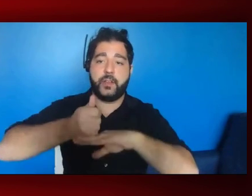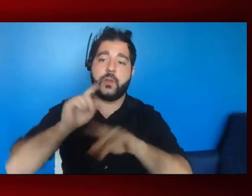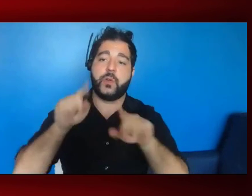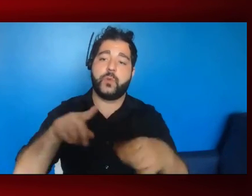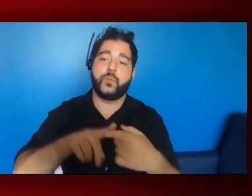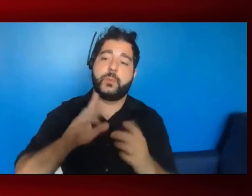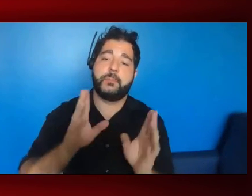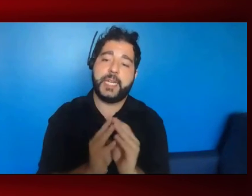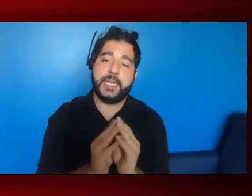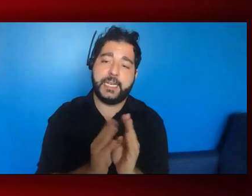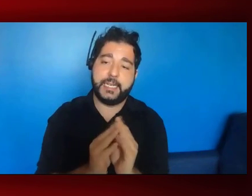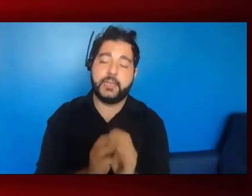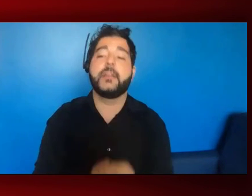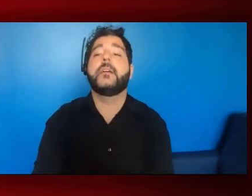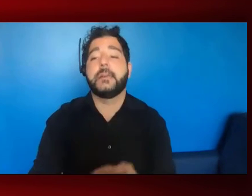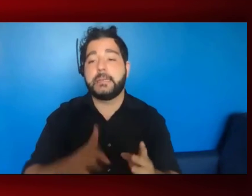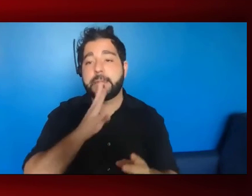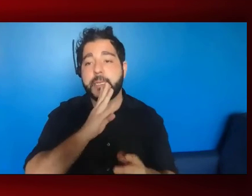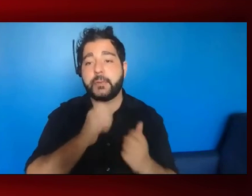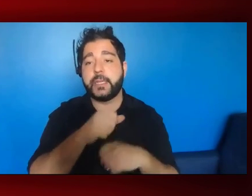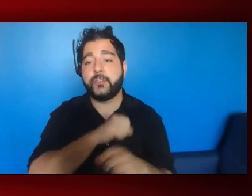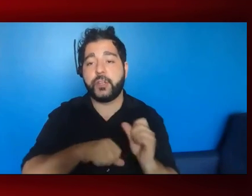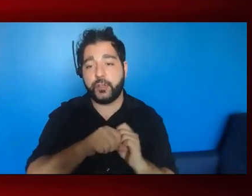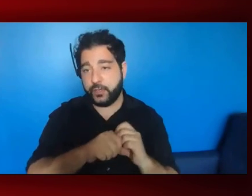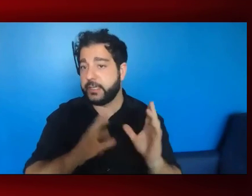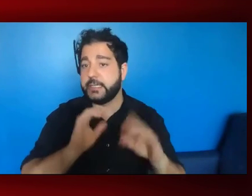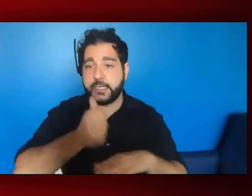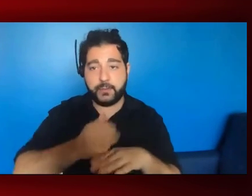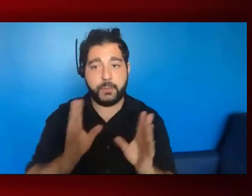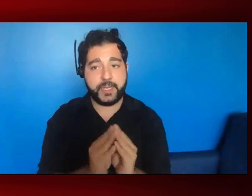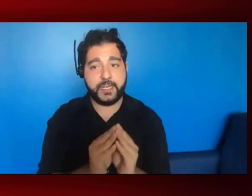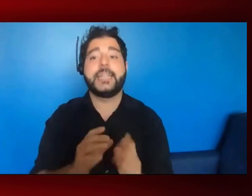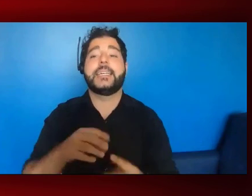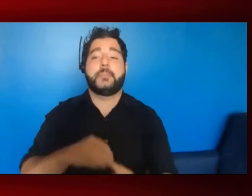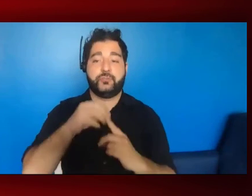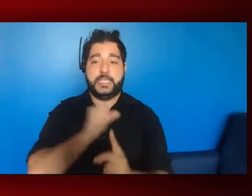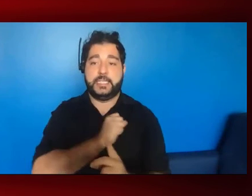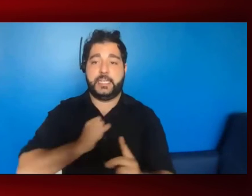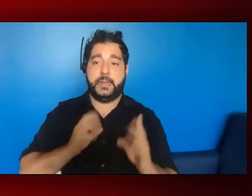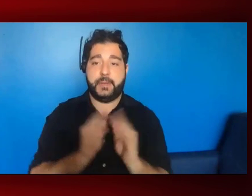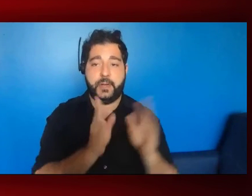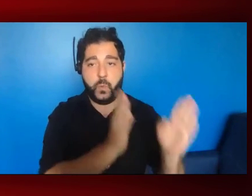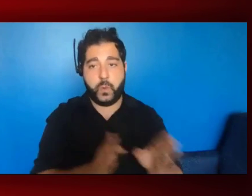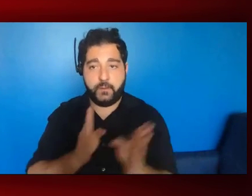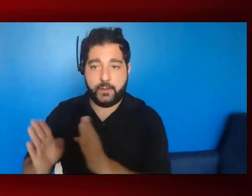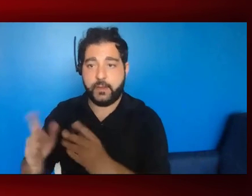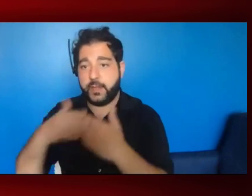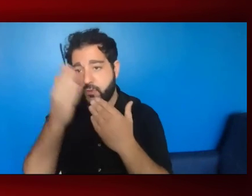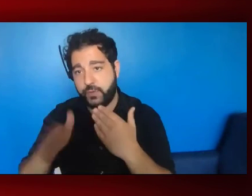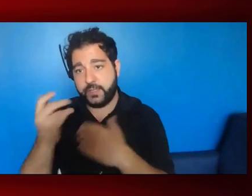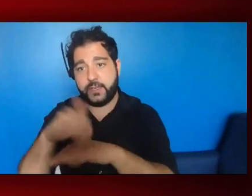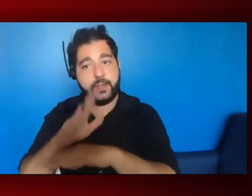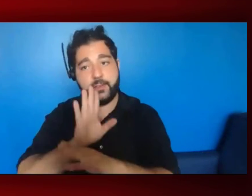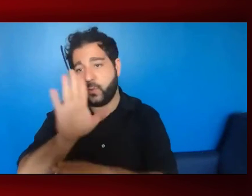GoToMeeting, speak with each other, get your meetings and especially your Senate meetings organized, and the rest of the evening is